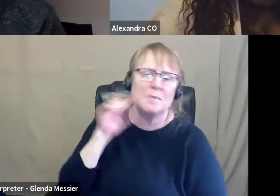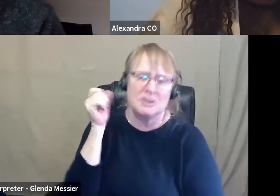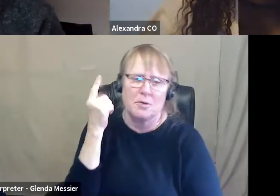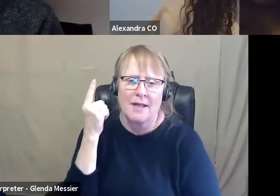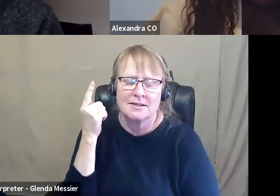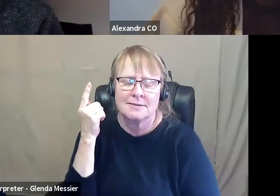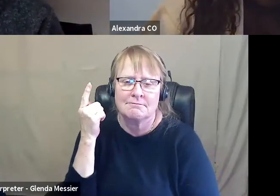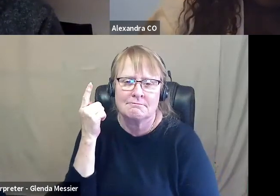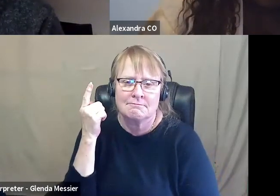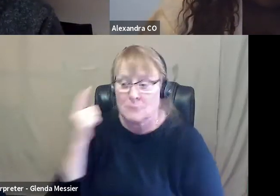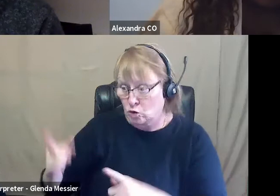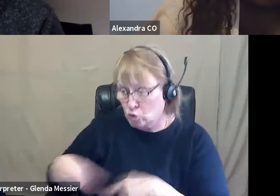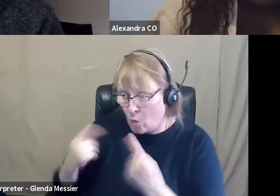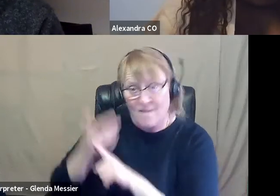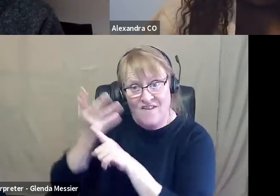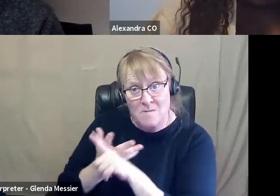not seeing that yet.